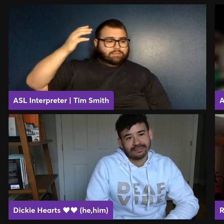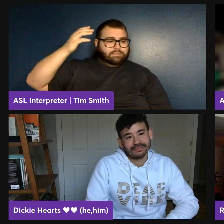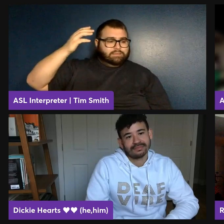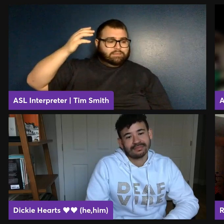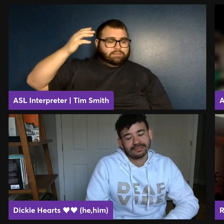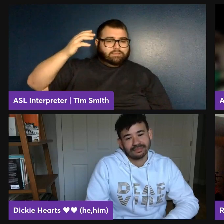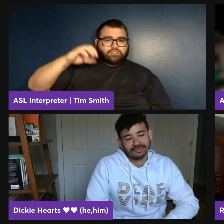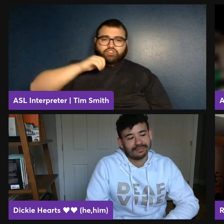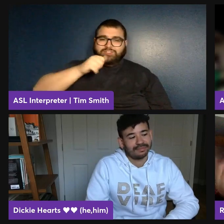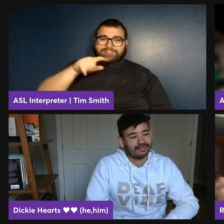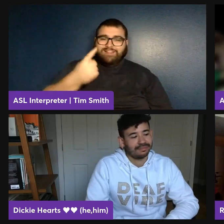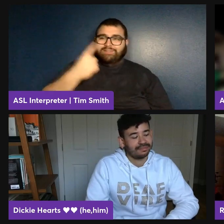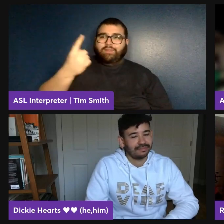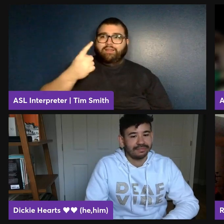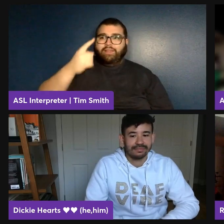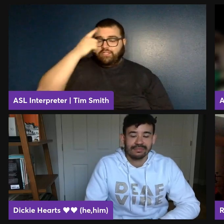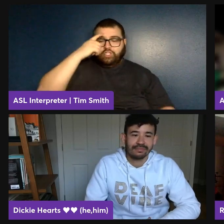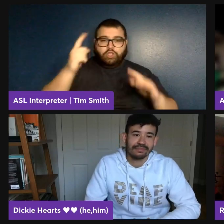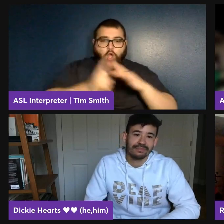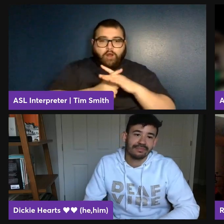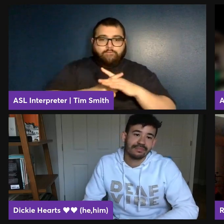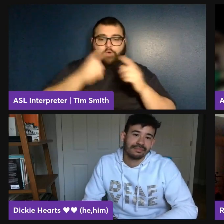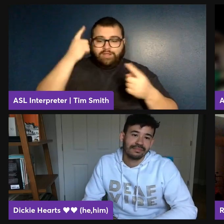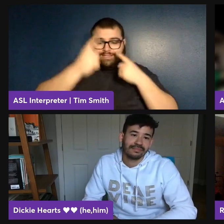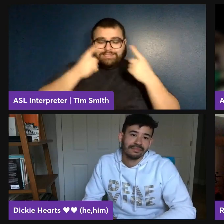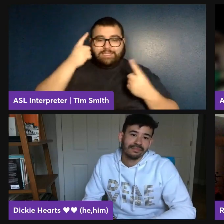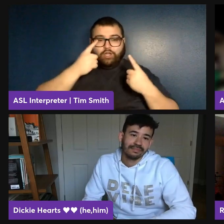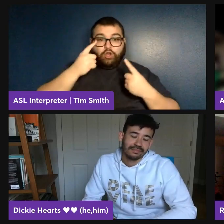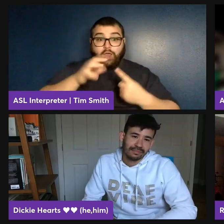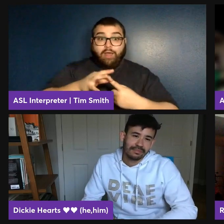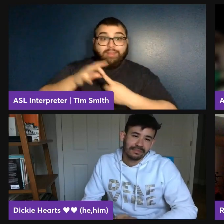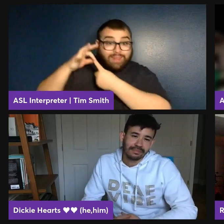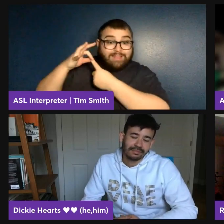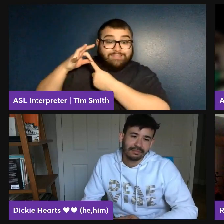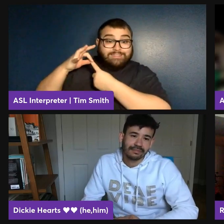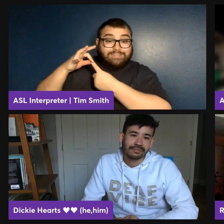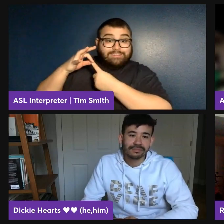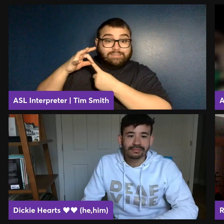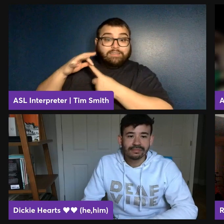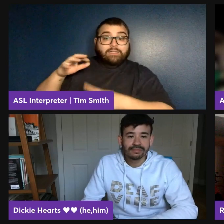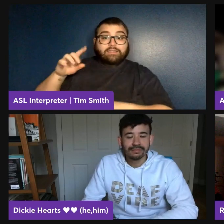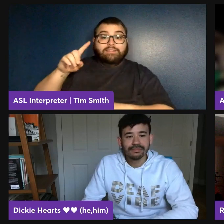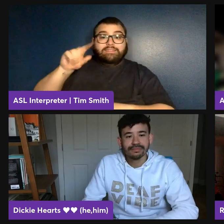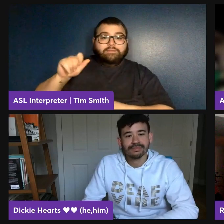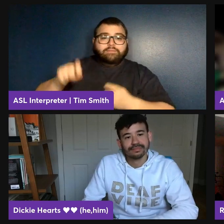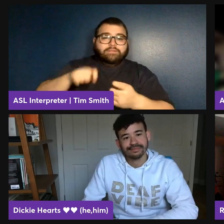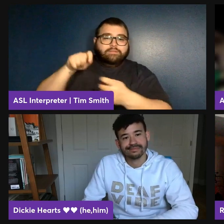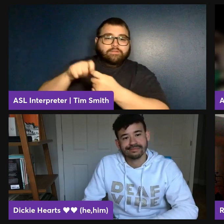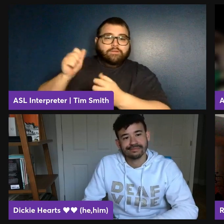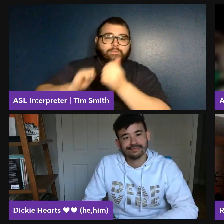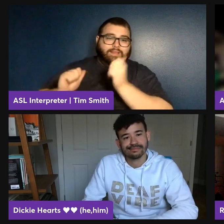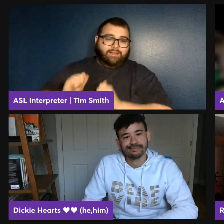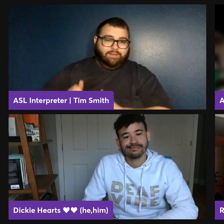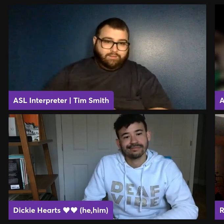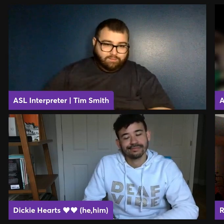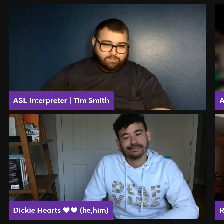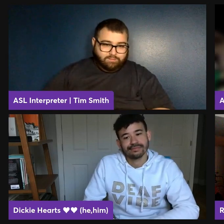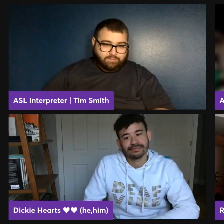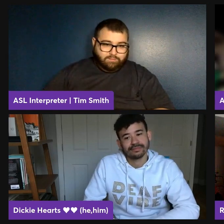it's just not a thing that is thought of or considered unless it is a disability-specific play. And even